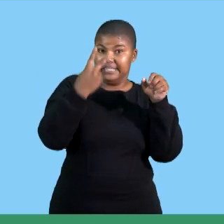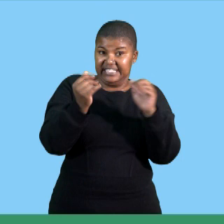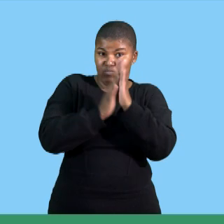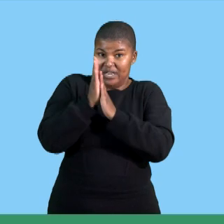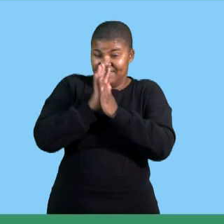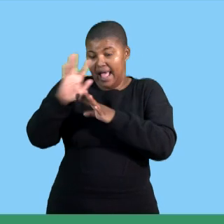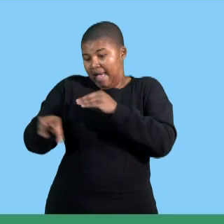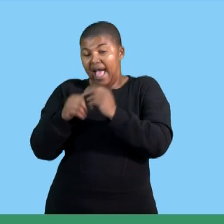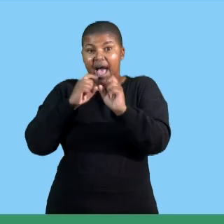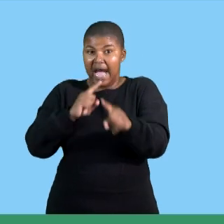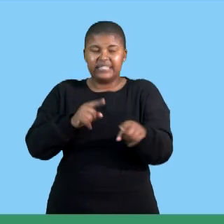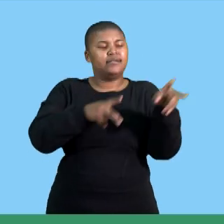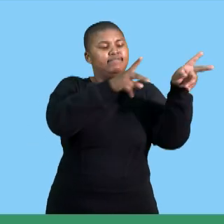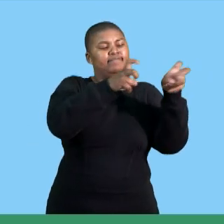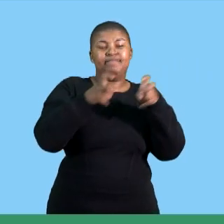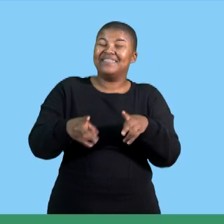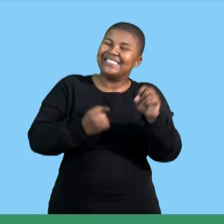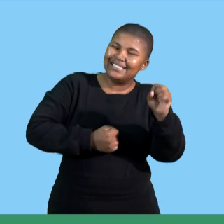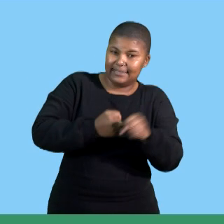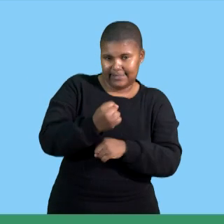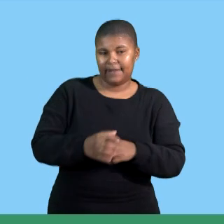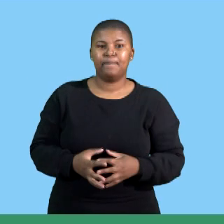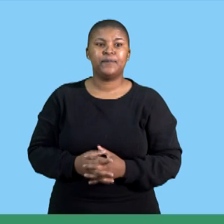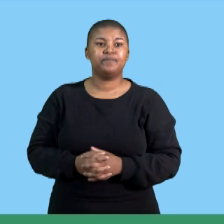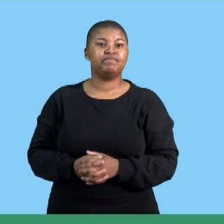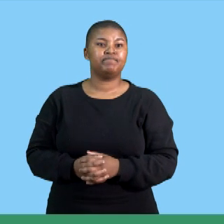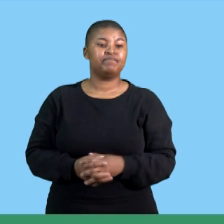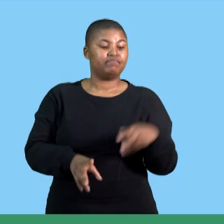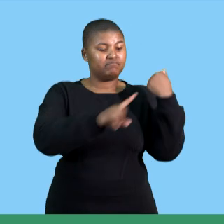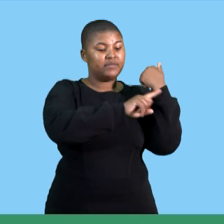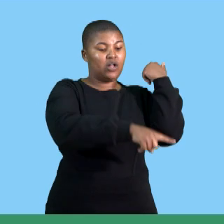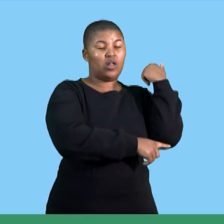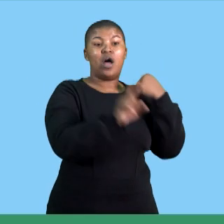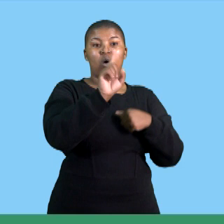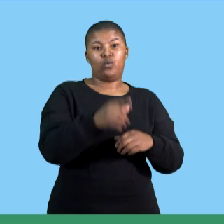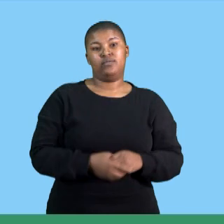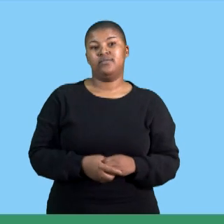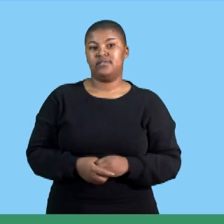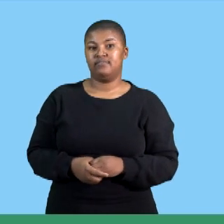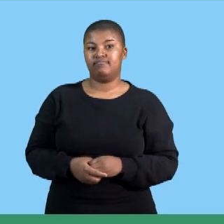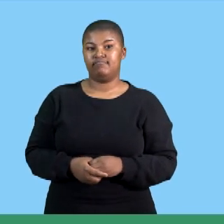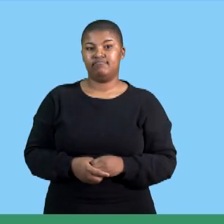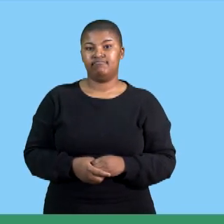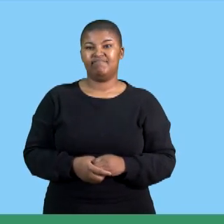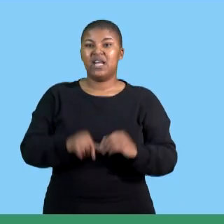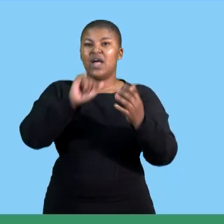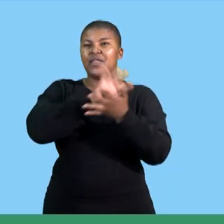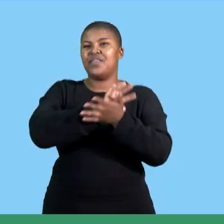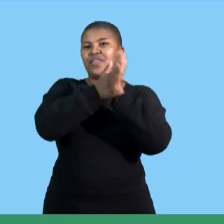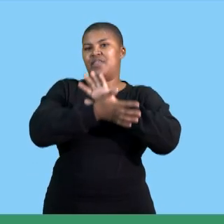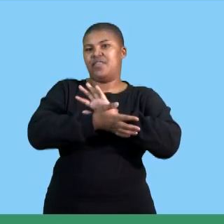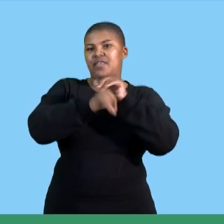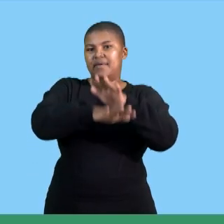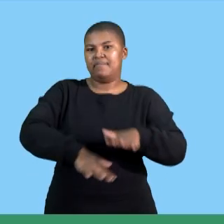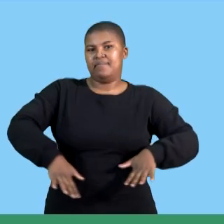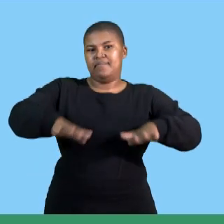appears. Now, the last cause of crisis would be a loss of property due to fire, because